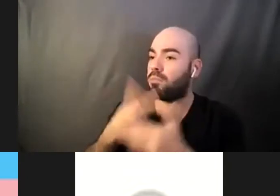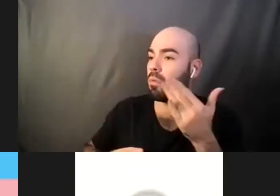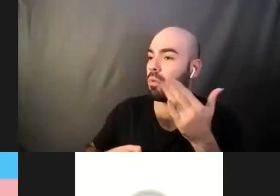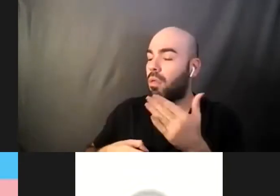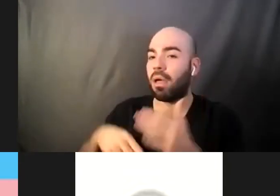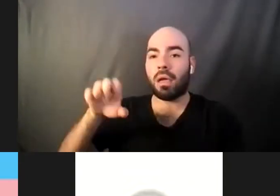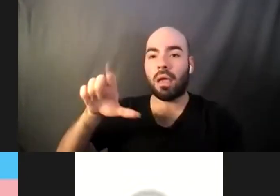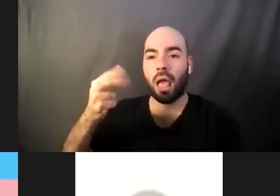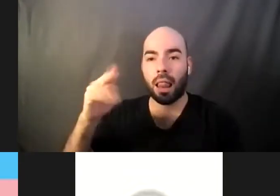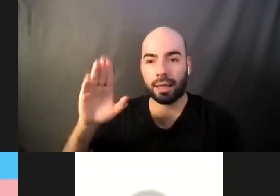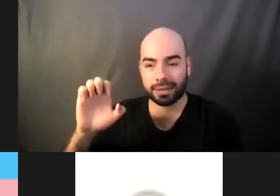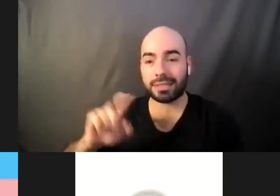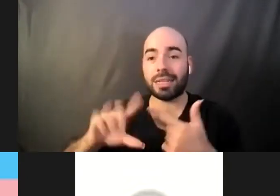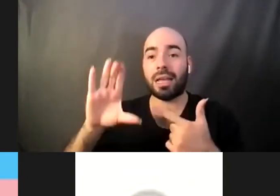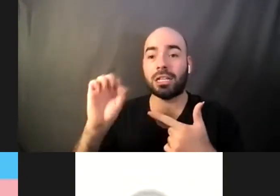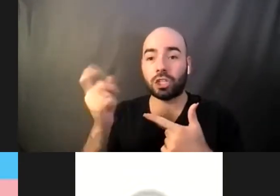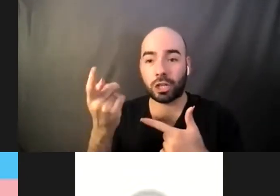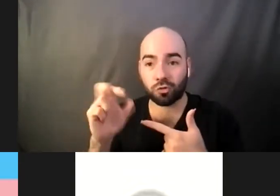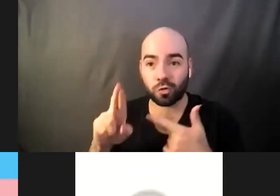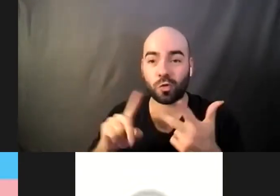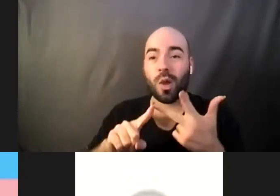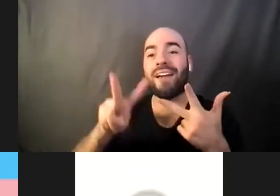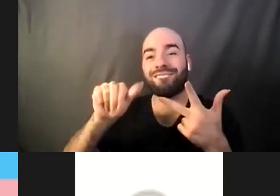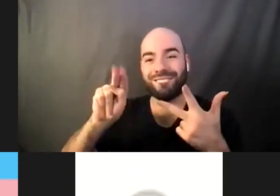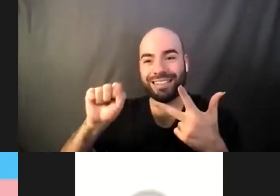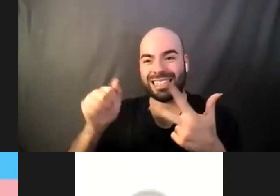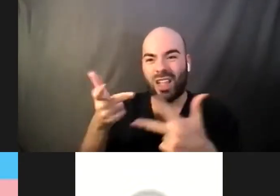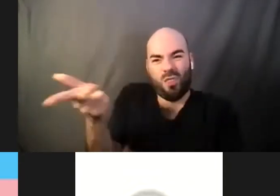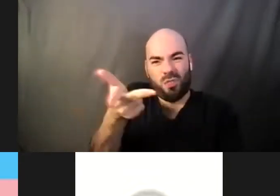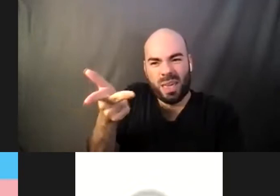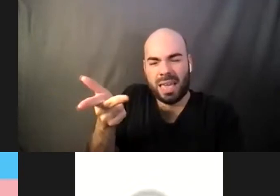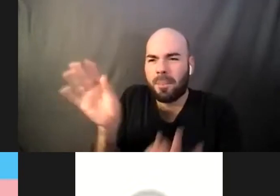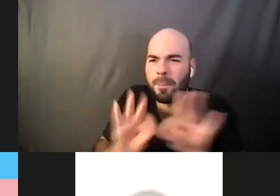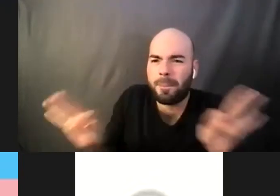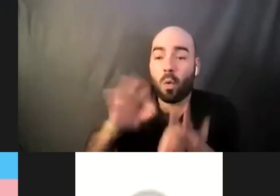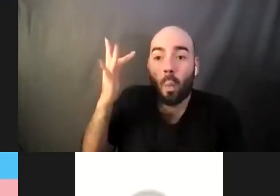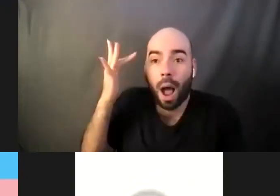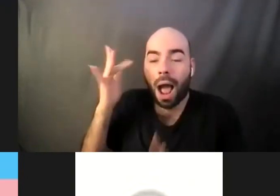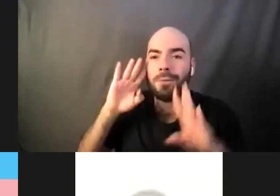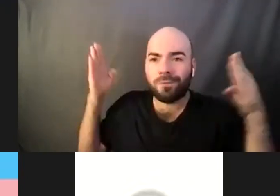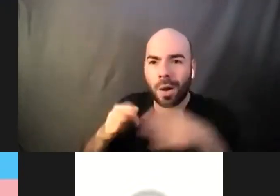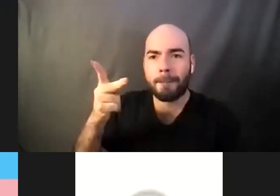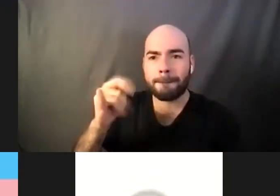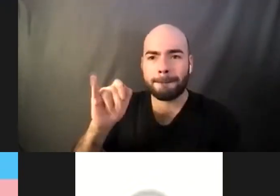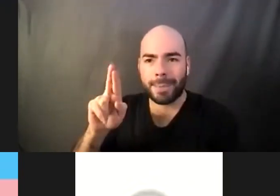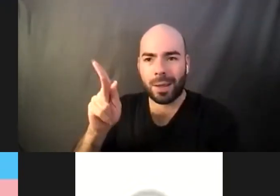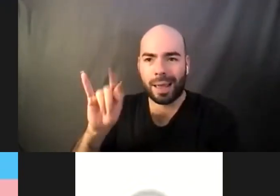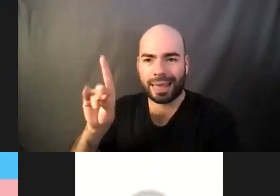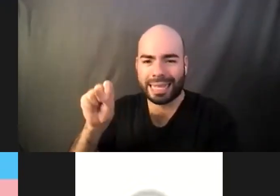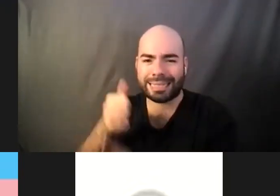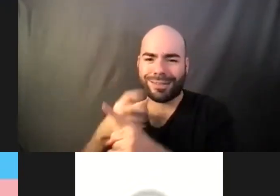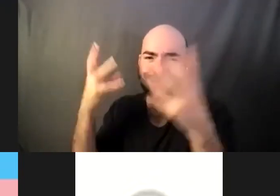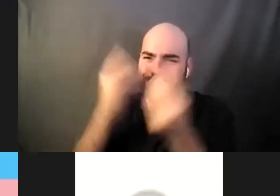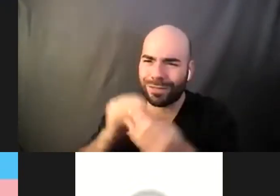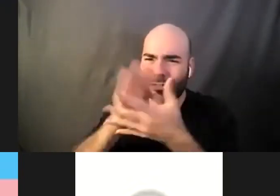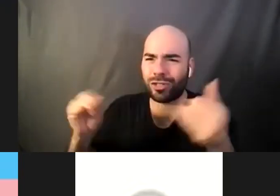Elegance and Chester and you, Vanessa, here to talk, because we are looking at the story of Pier Kids, which is a beautiful story, but it's also a story of